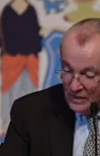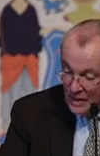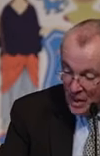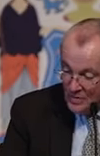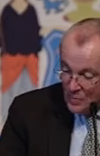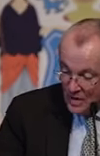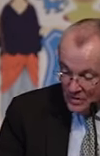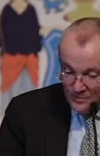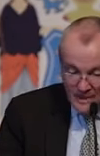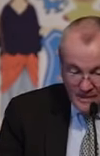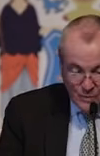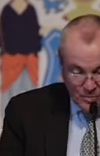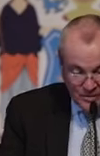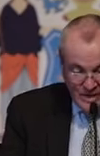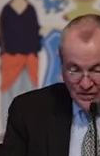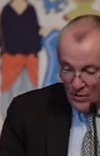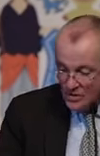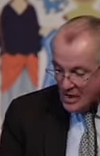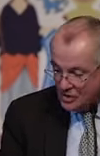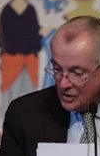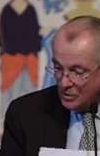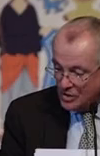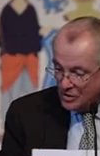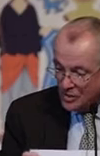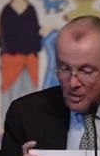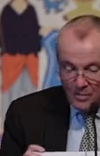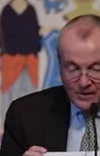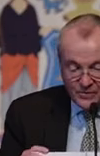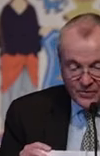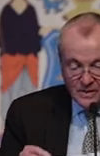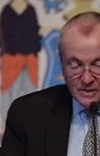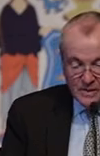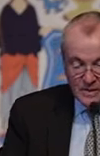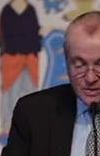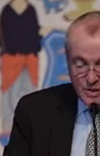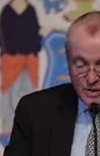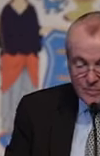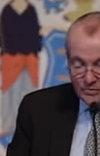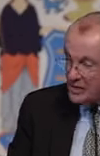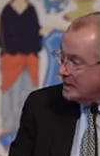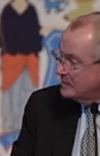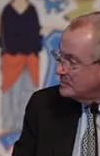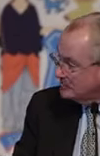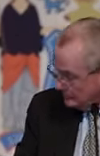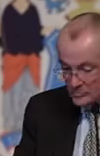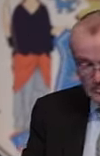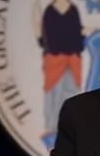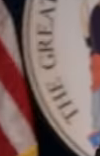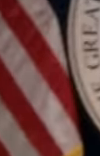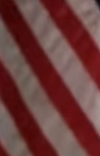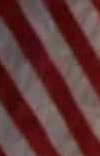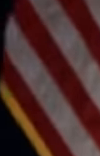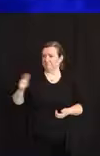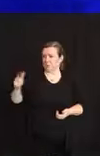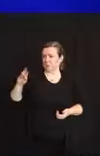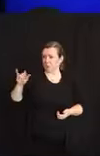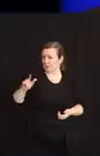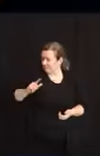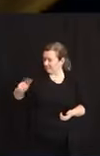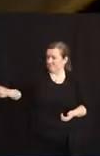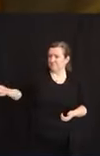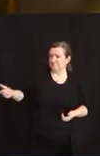please help me welcome the woman who needs no introduction, the Commissioner of the Department of Health, Judy Persicelli. Thank you, Governor. Well, good